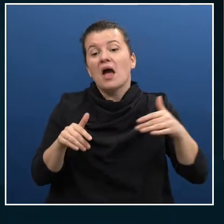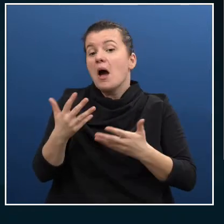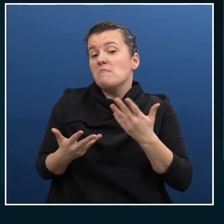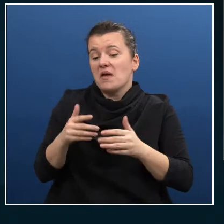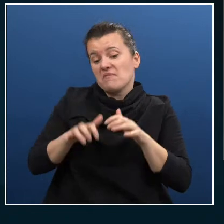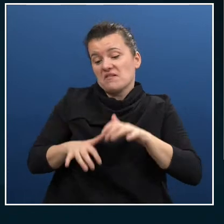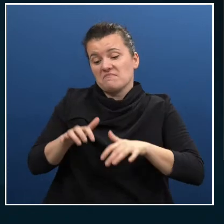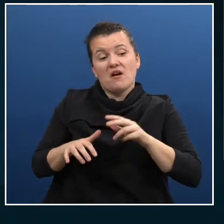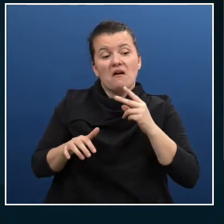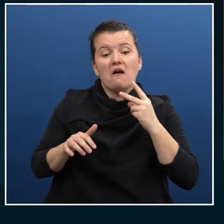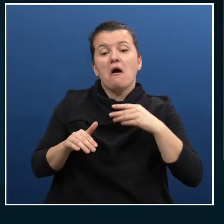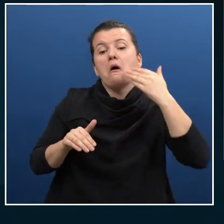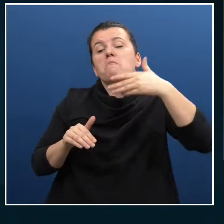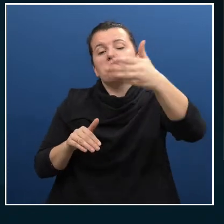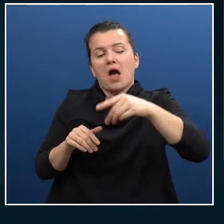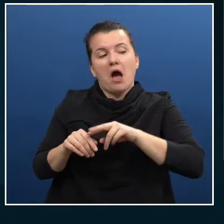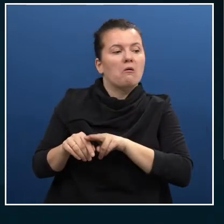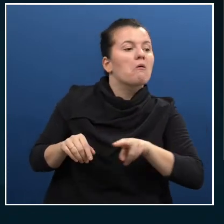or stay.